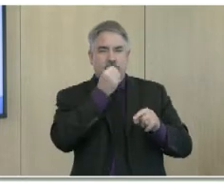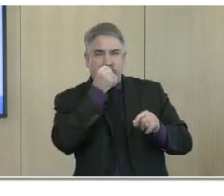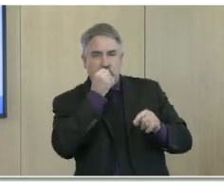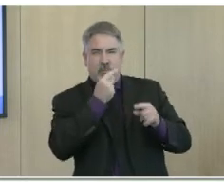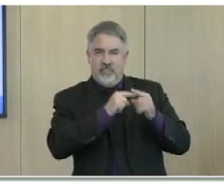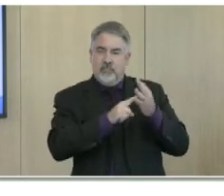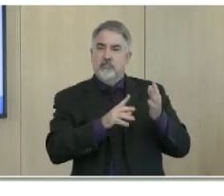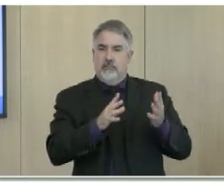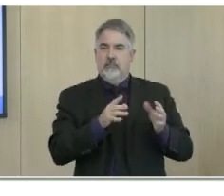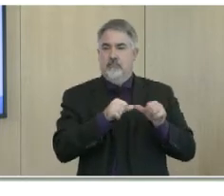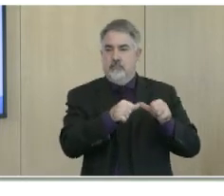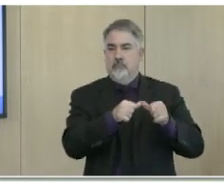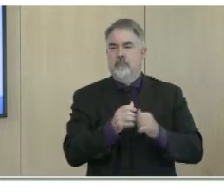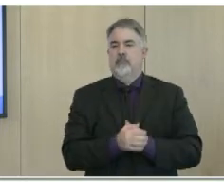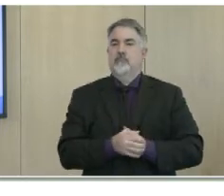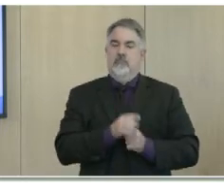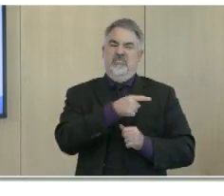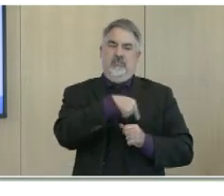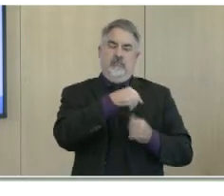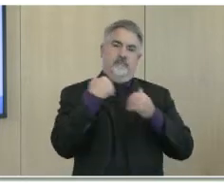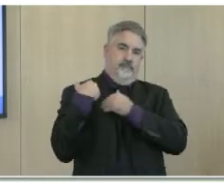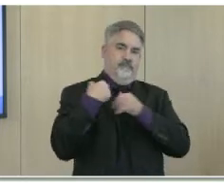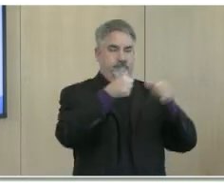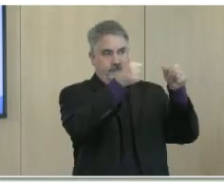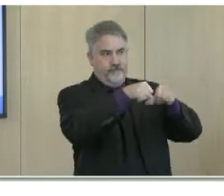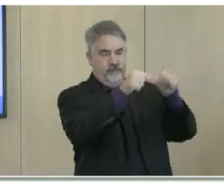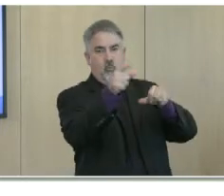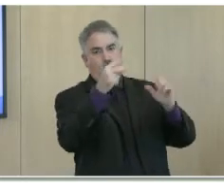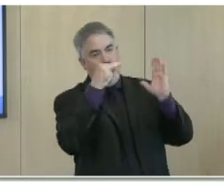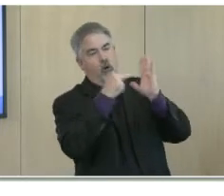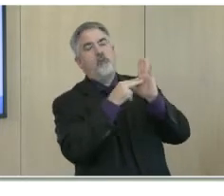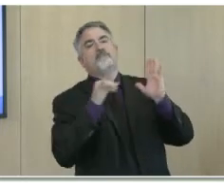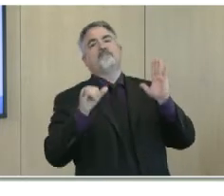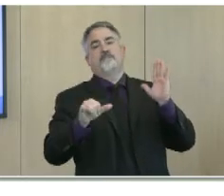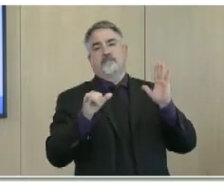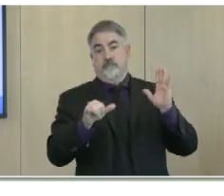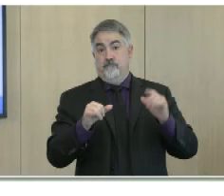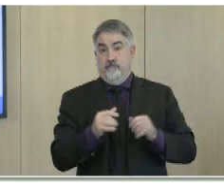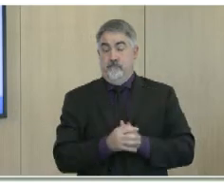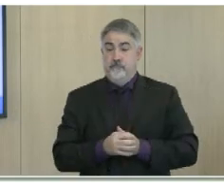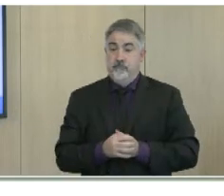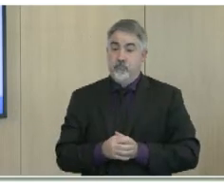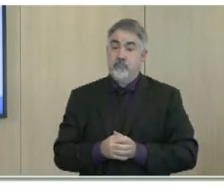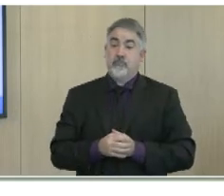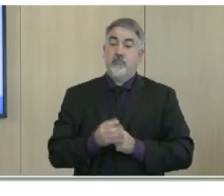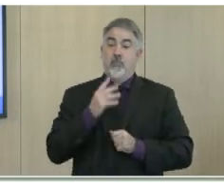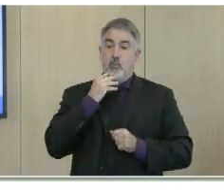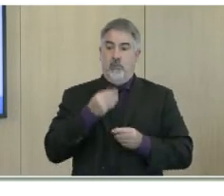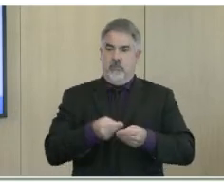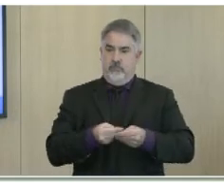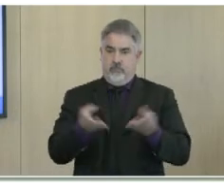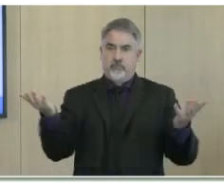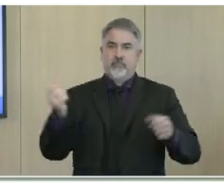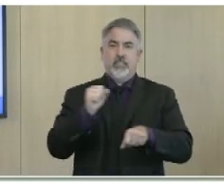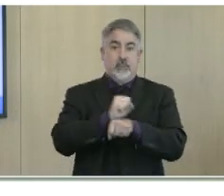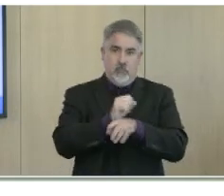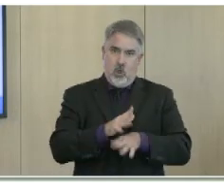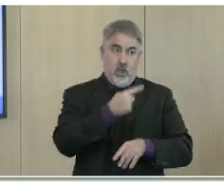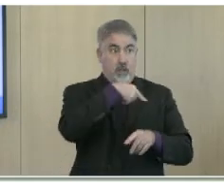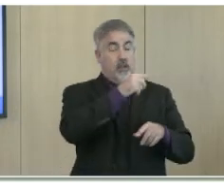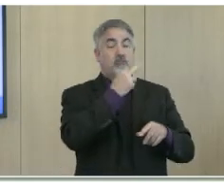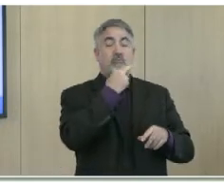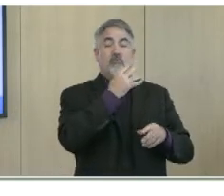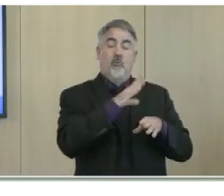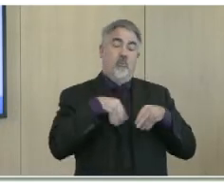location and provide a copy to all of your employees of your plan for physical distancing and sanitation protocols. And again,